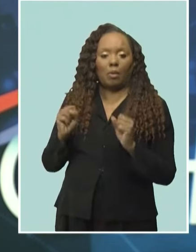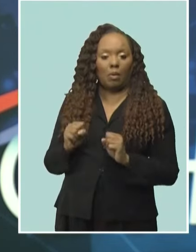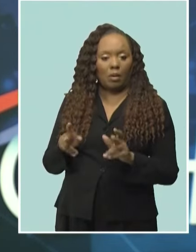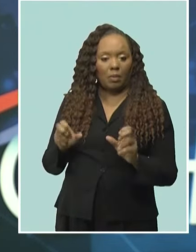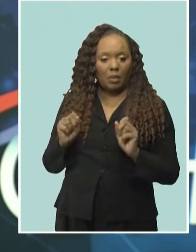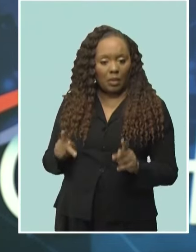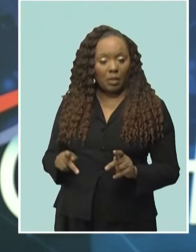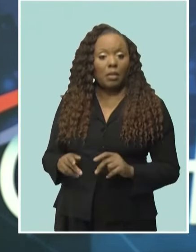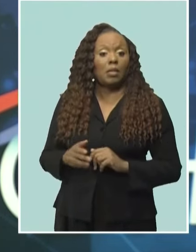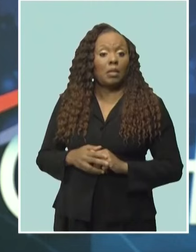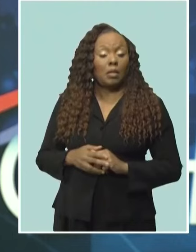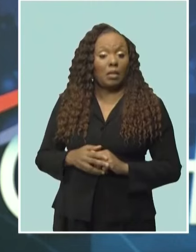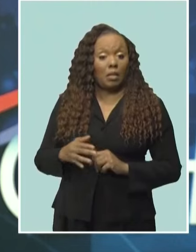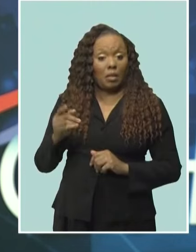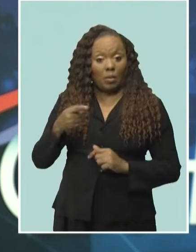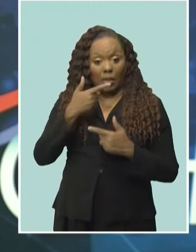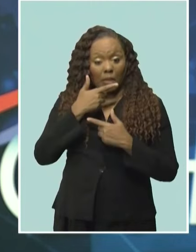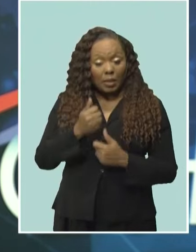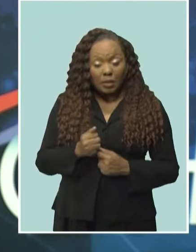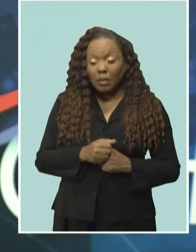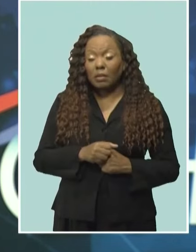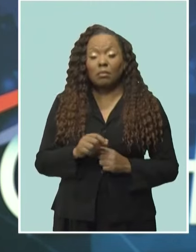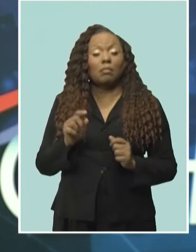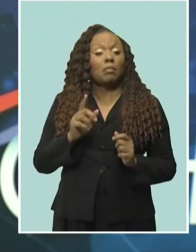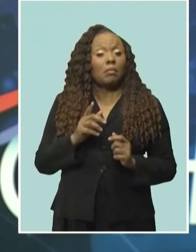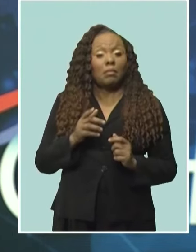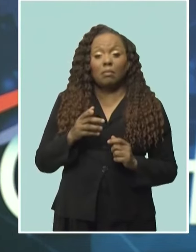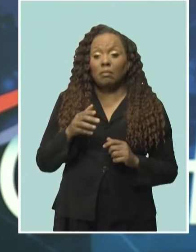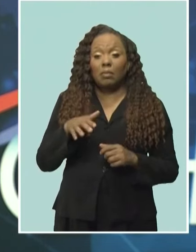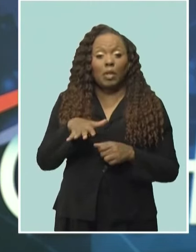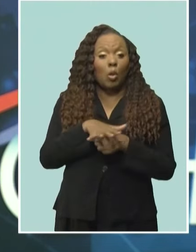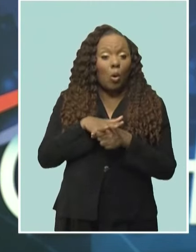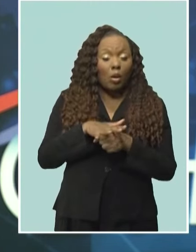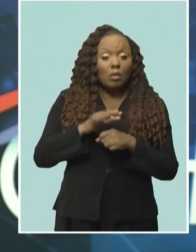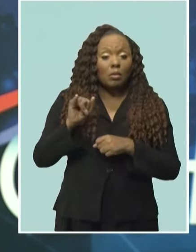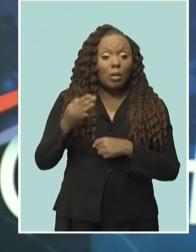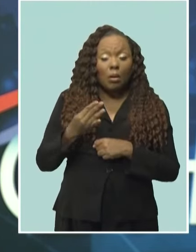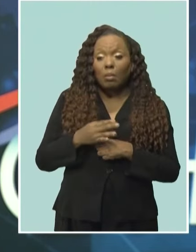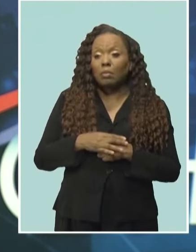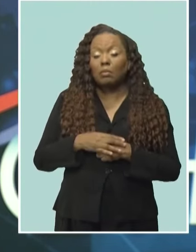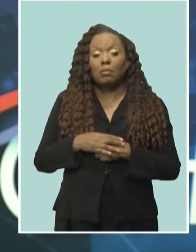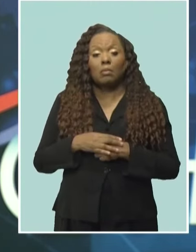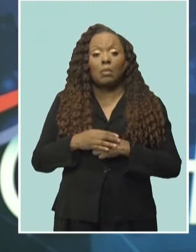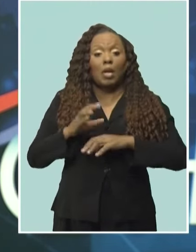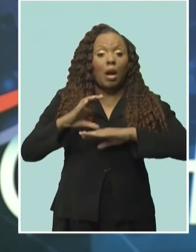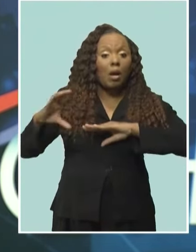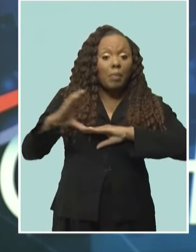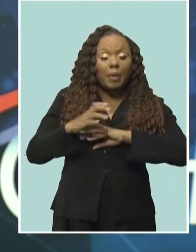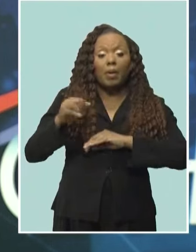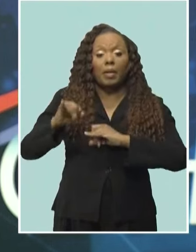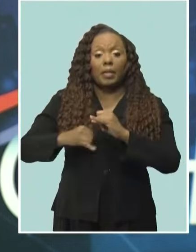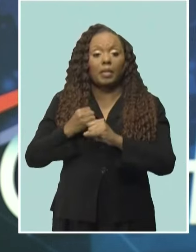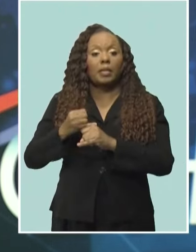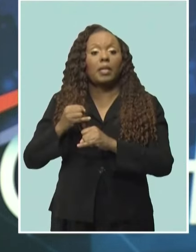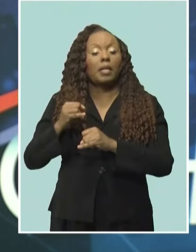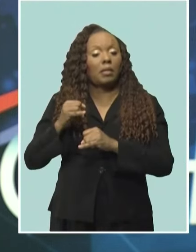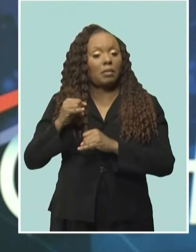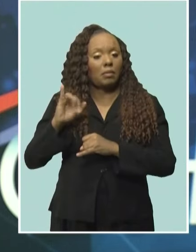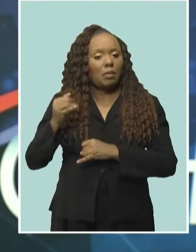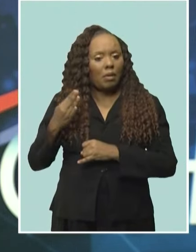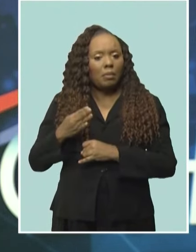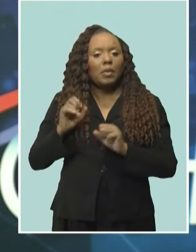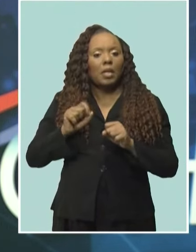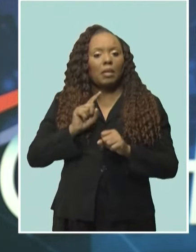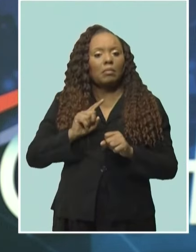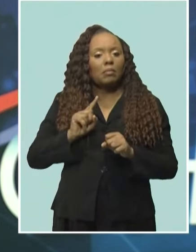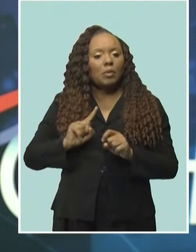attend the Trinity Recruitment Services Job Fair scheduled to be held at the University of the West Indies, Cayfield, from July the 15th